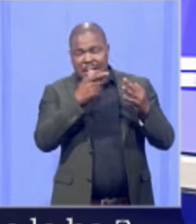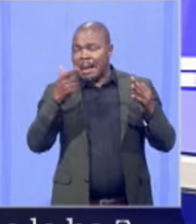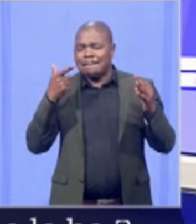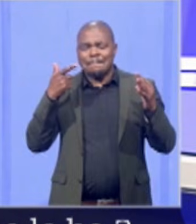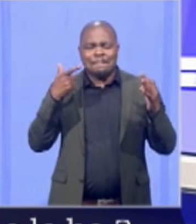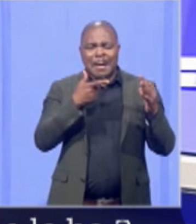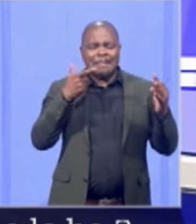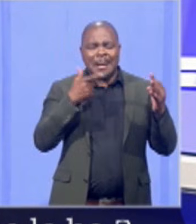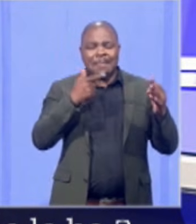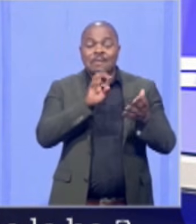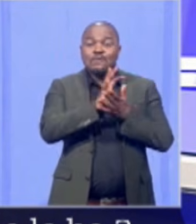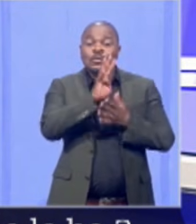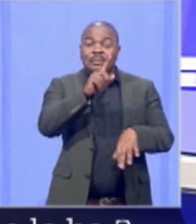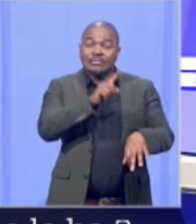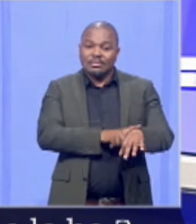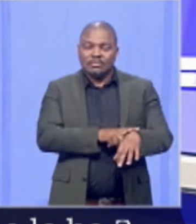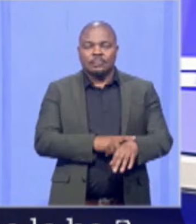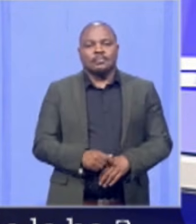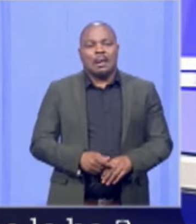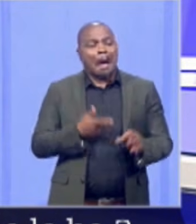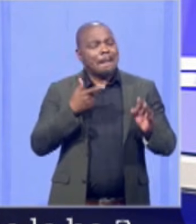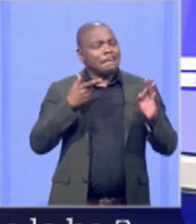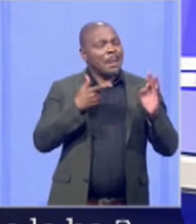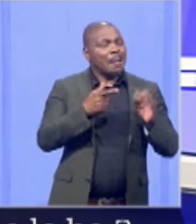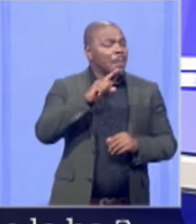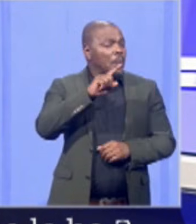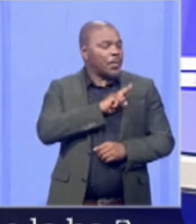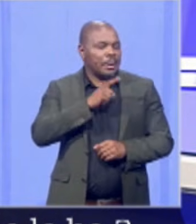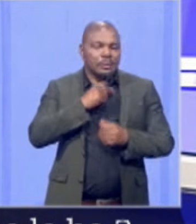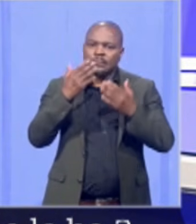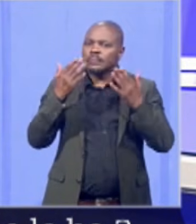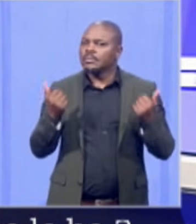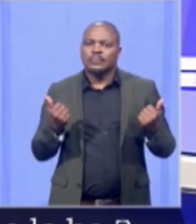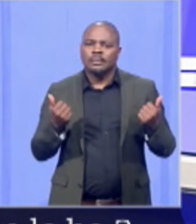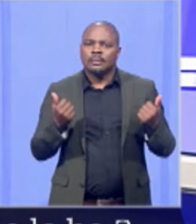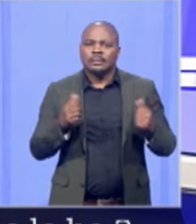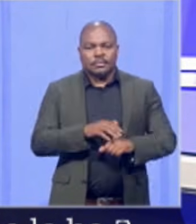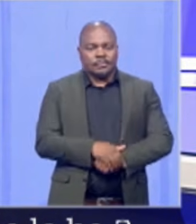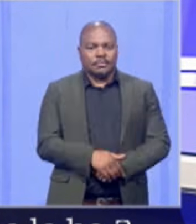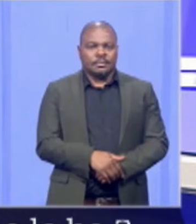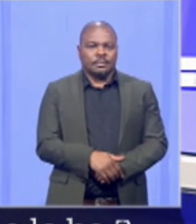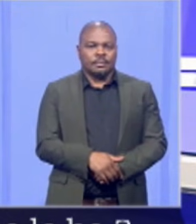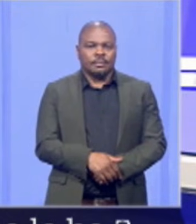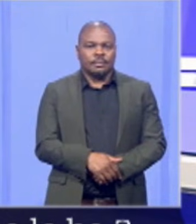go le 40 ga go itsiwe gore keng se se tlhotlheleditseng thuntso eno.